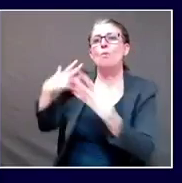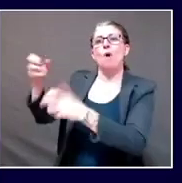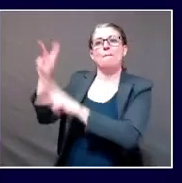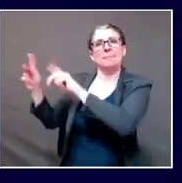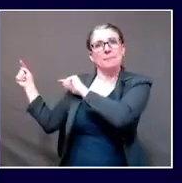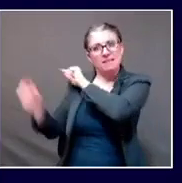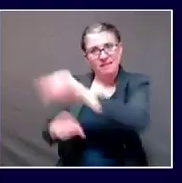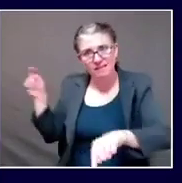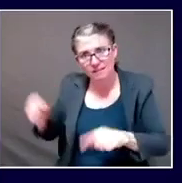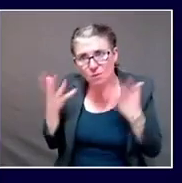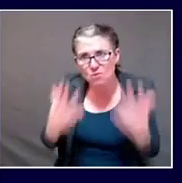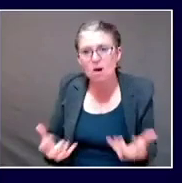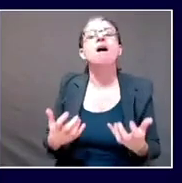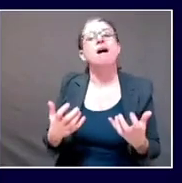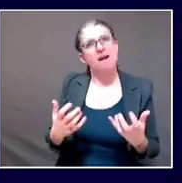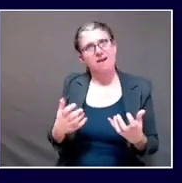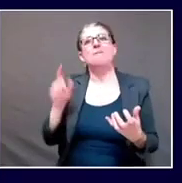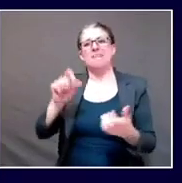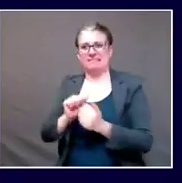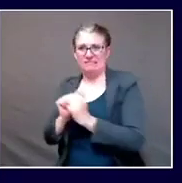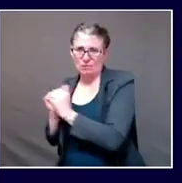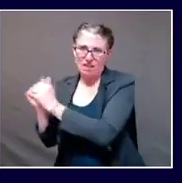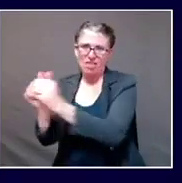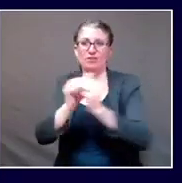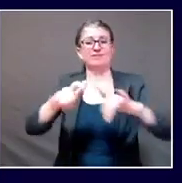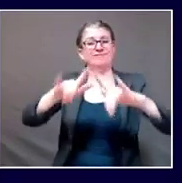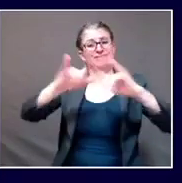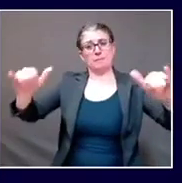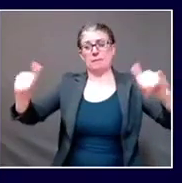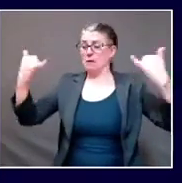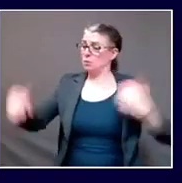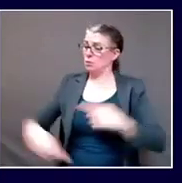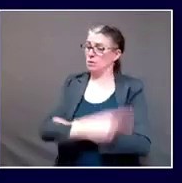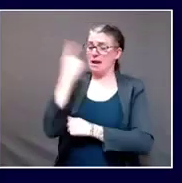together enforce this mask mandate.